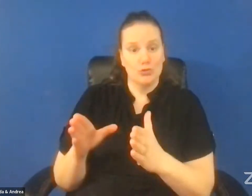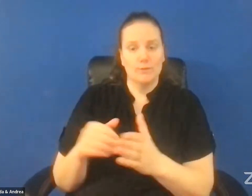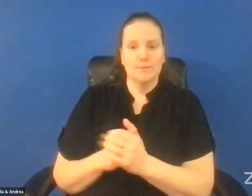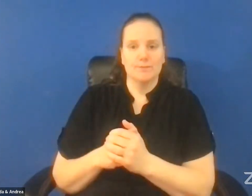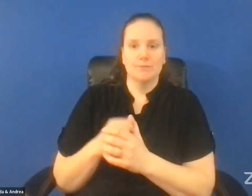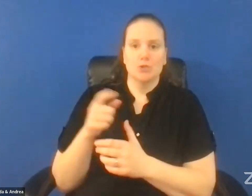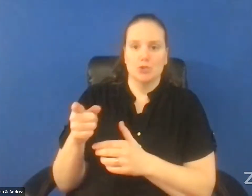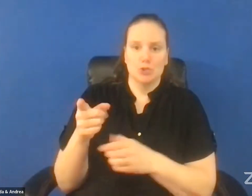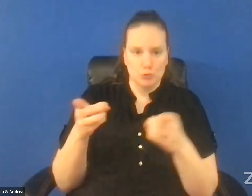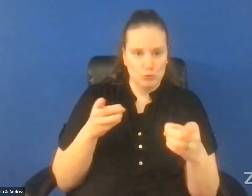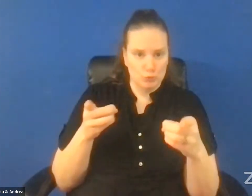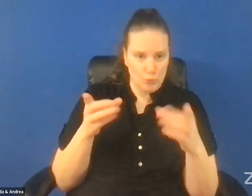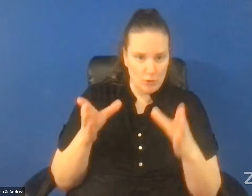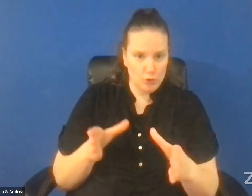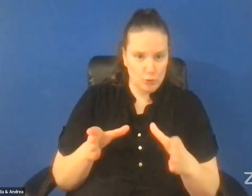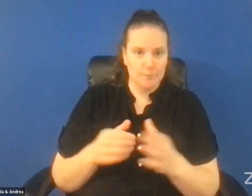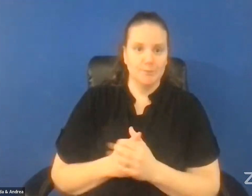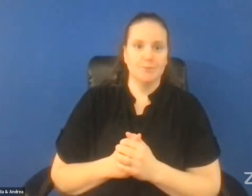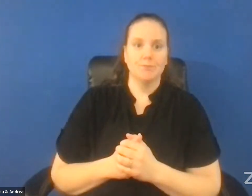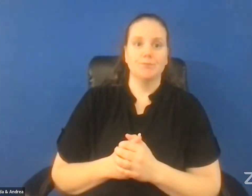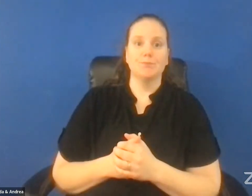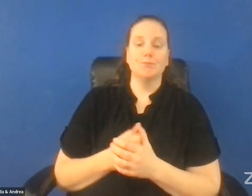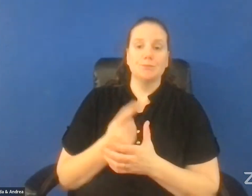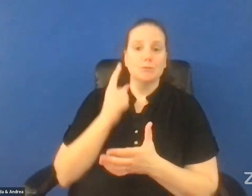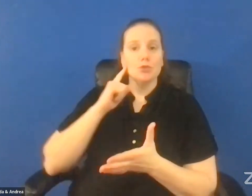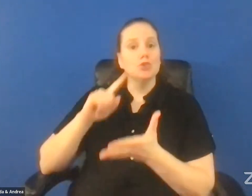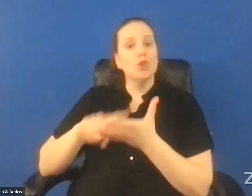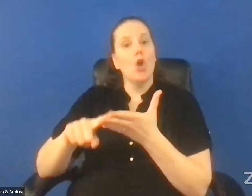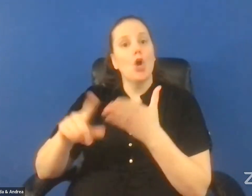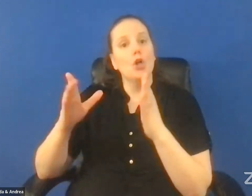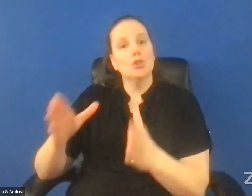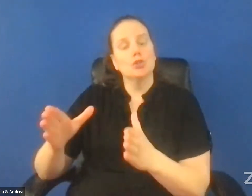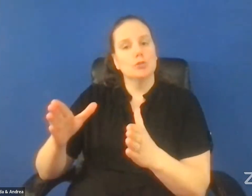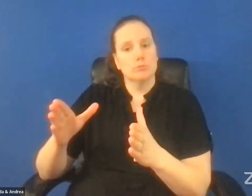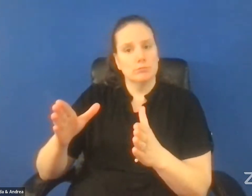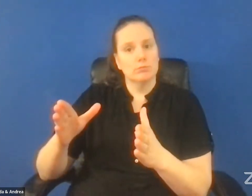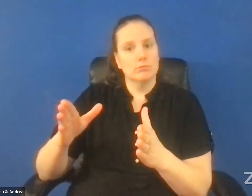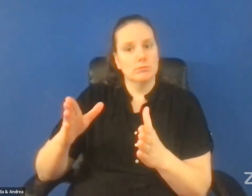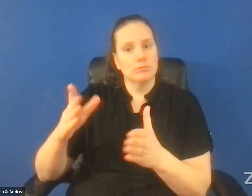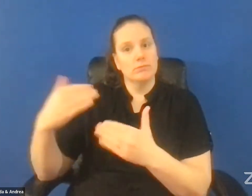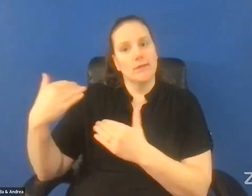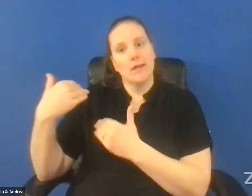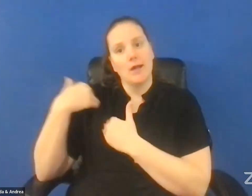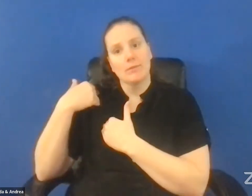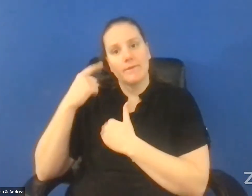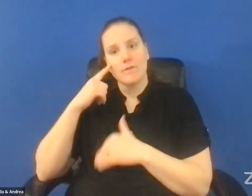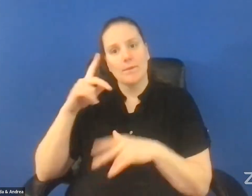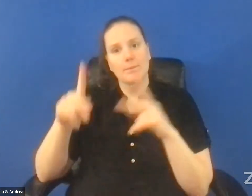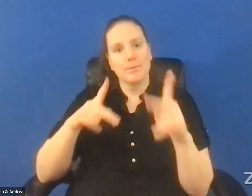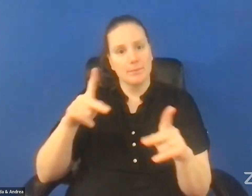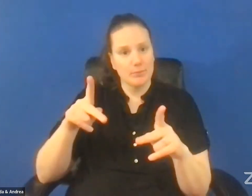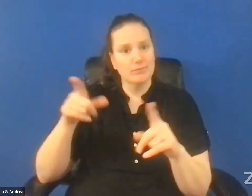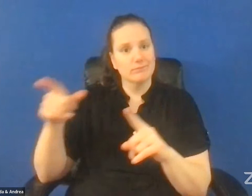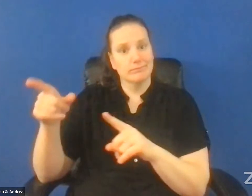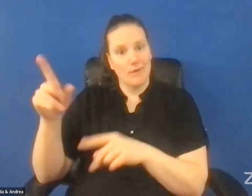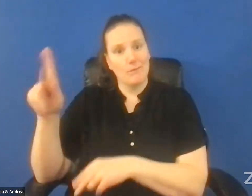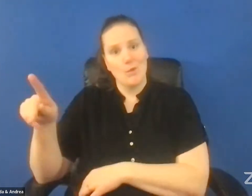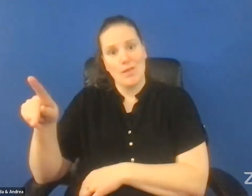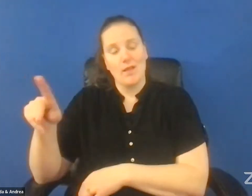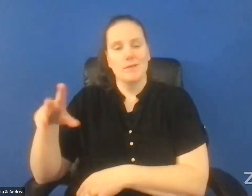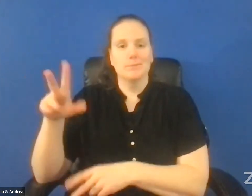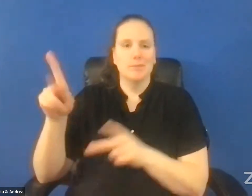is our director. And the auditor in turn is accountable to the people of Portland, the